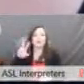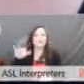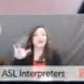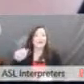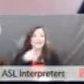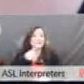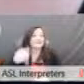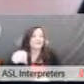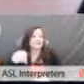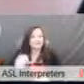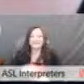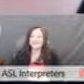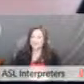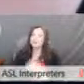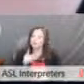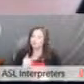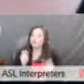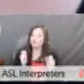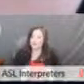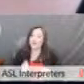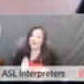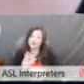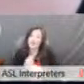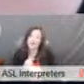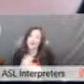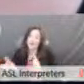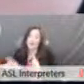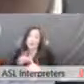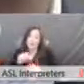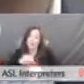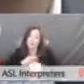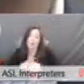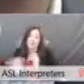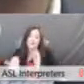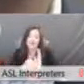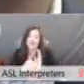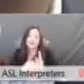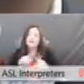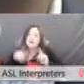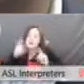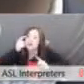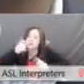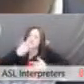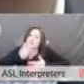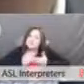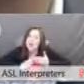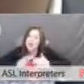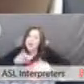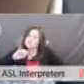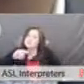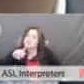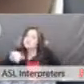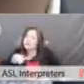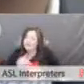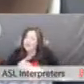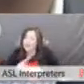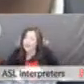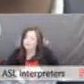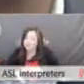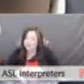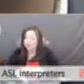is yes, you can get COVID again. There does seem to be some immunity that people may have after infection